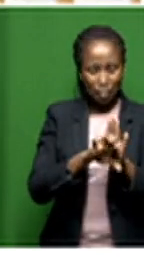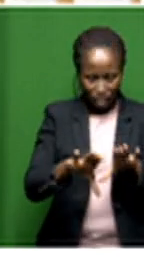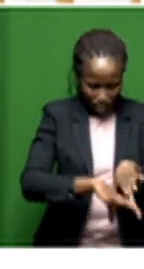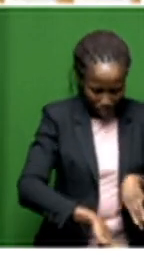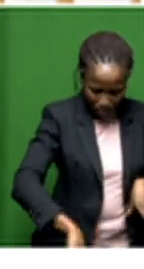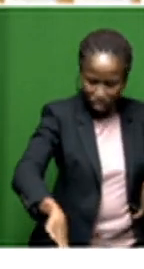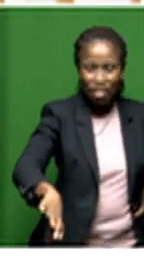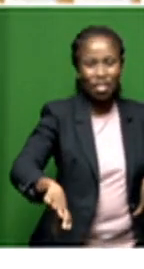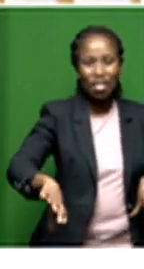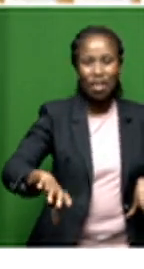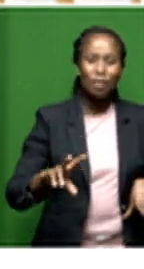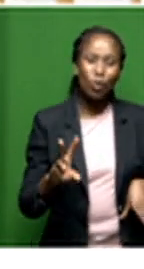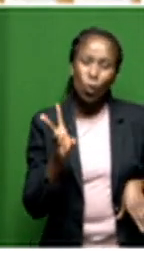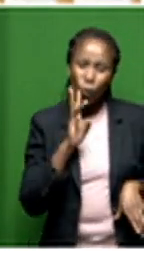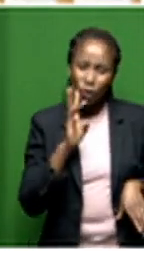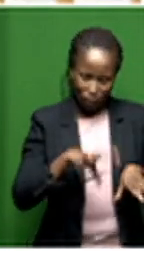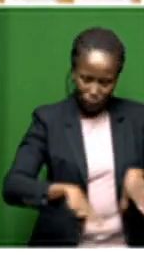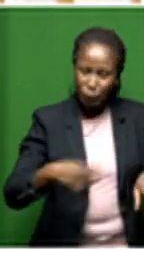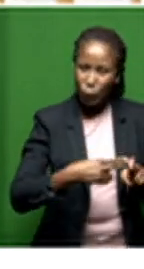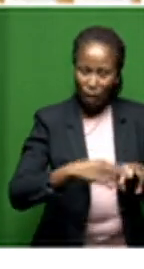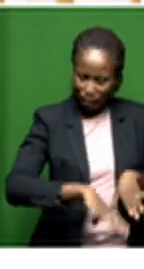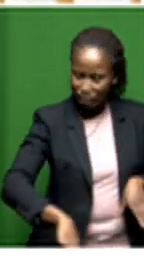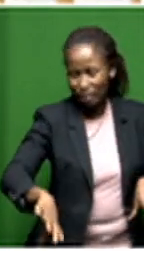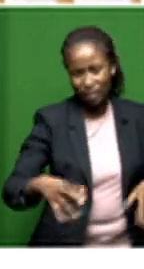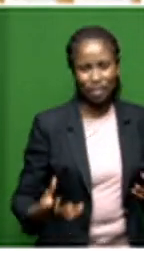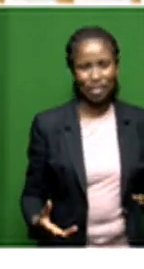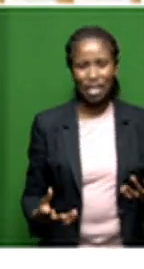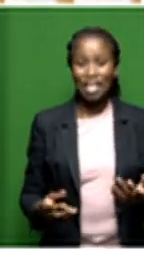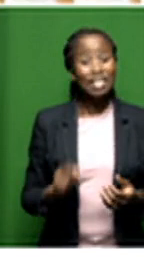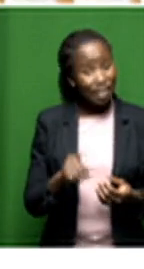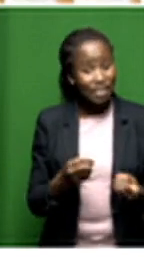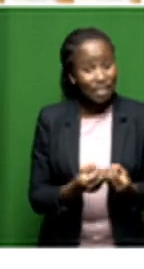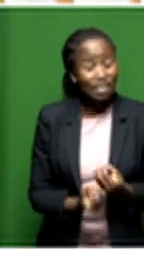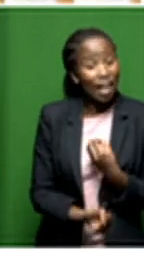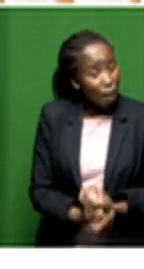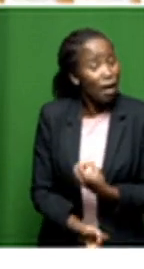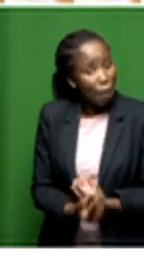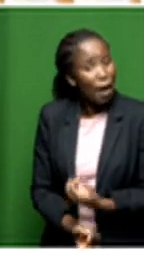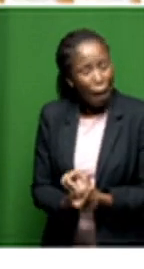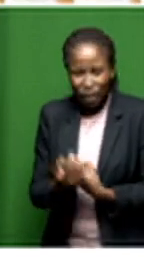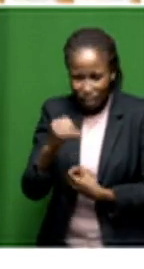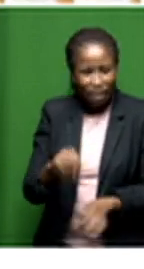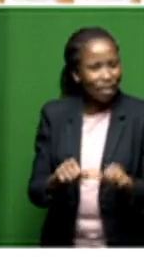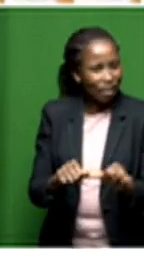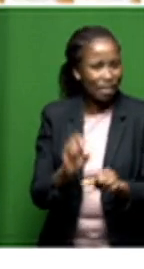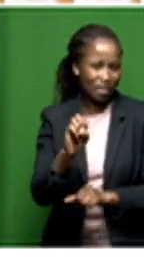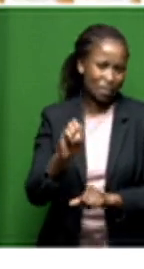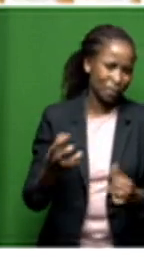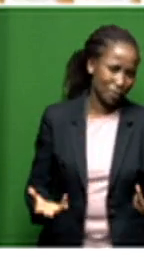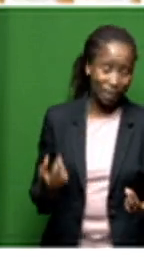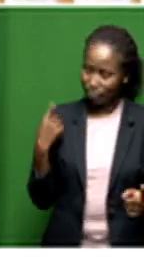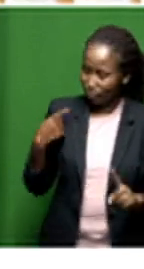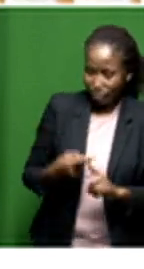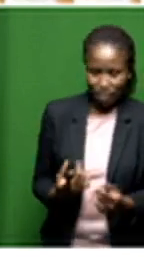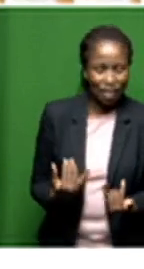various townships in Emfuleni. Seemingly, these are things that have been going on, are still continuing even